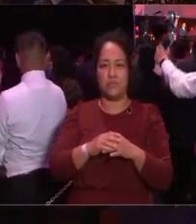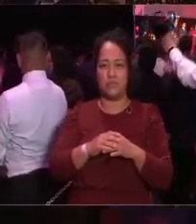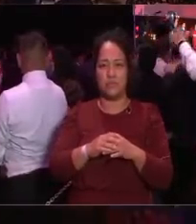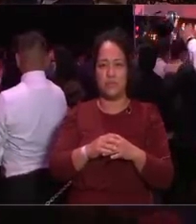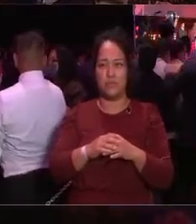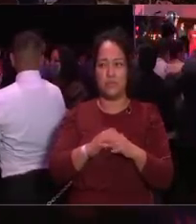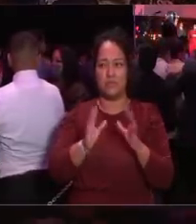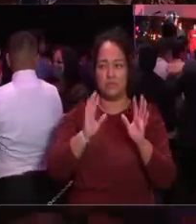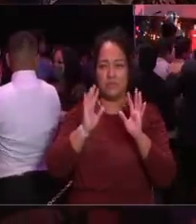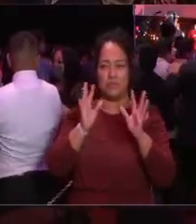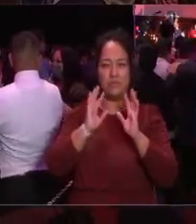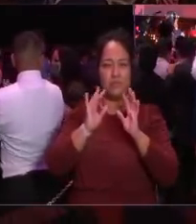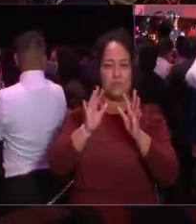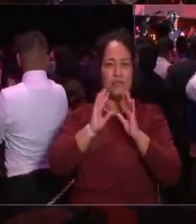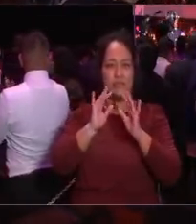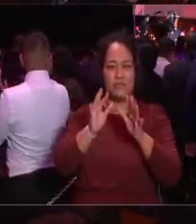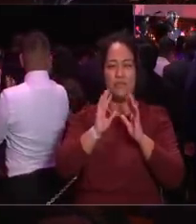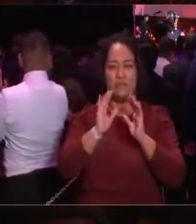I'm